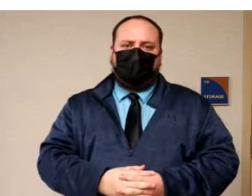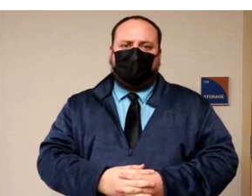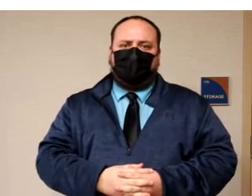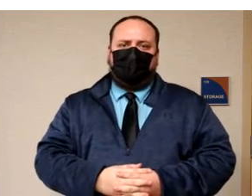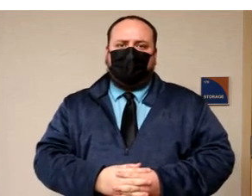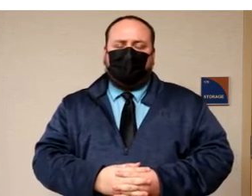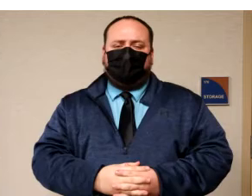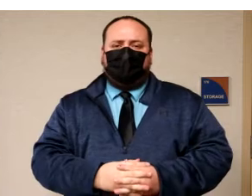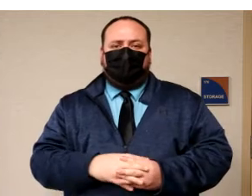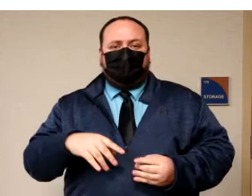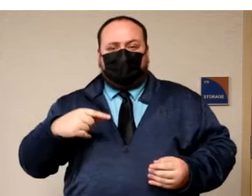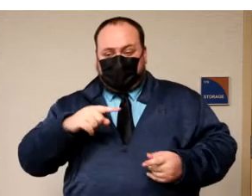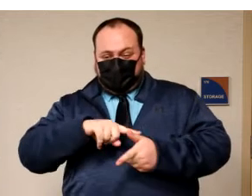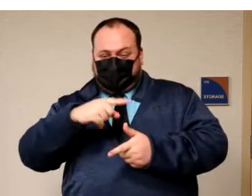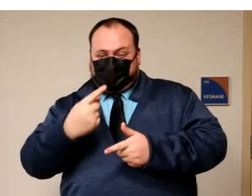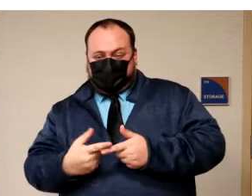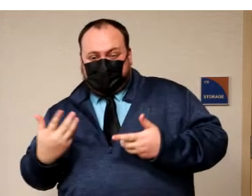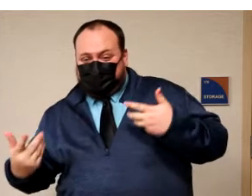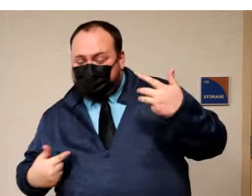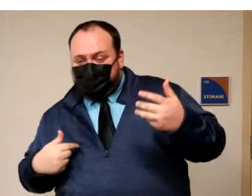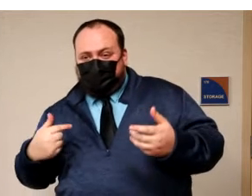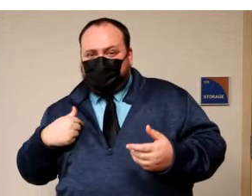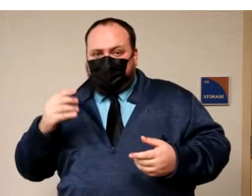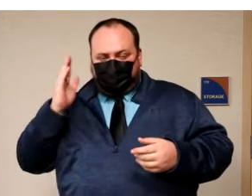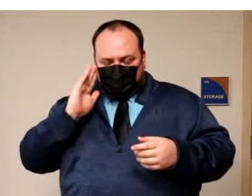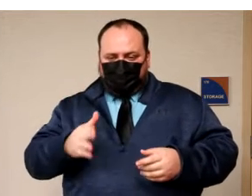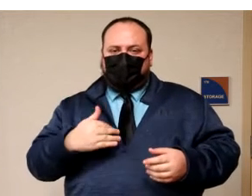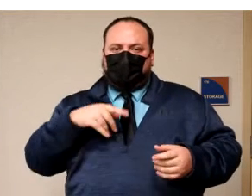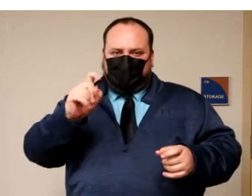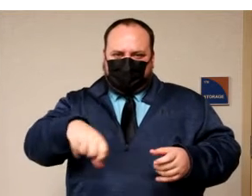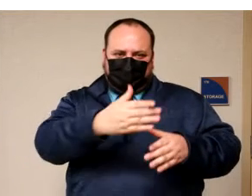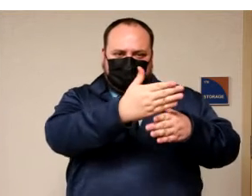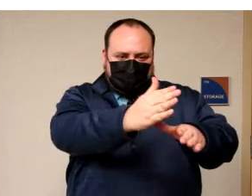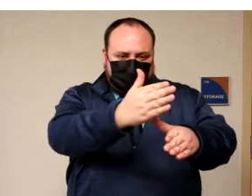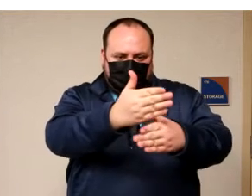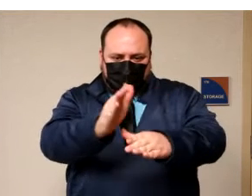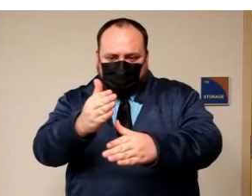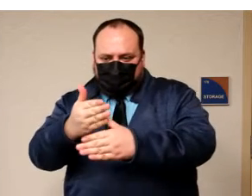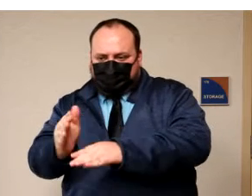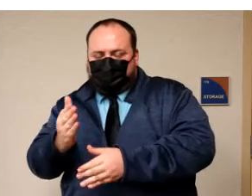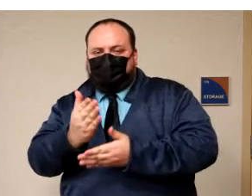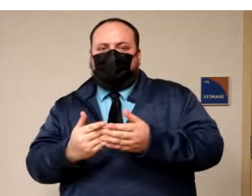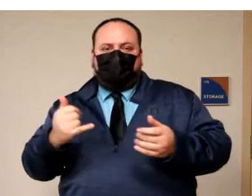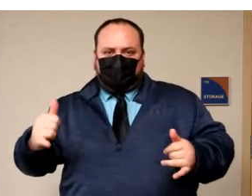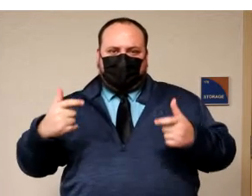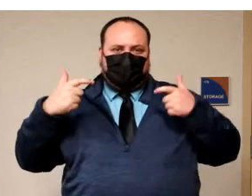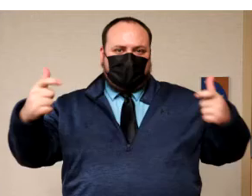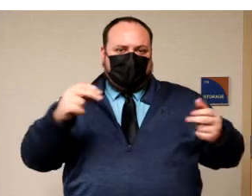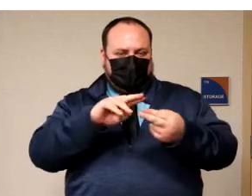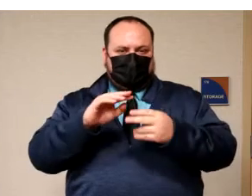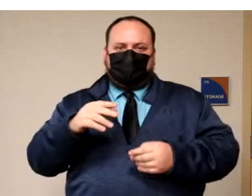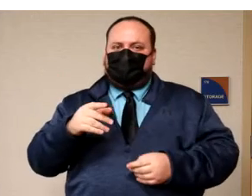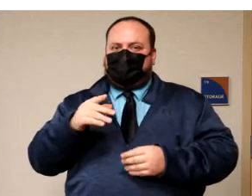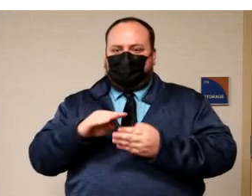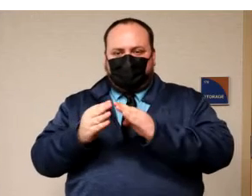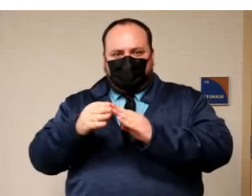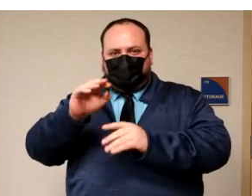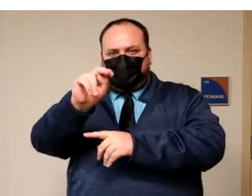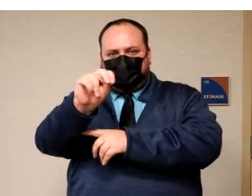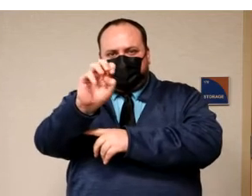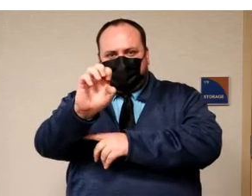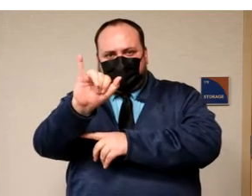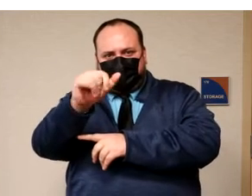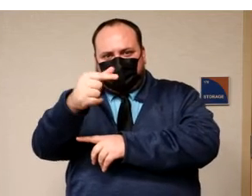And then we do split some of the kind of larger neighborhoods that are mentioned on the map.